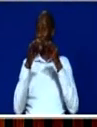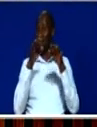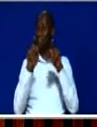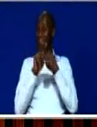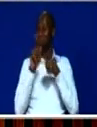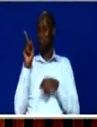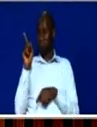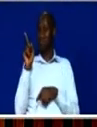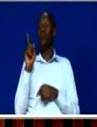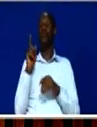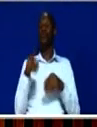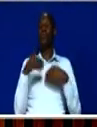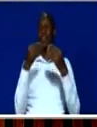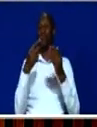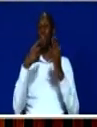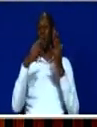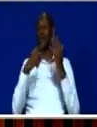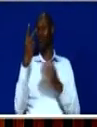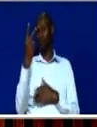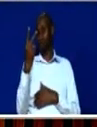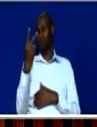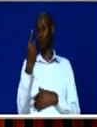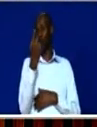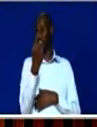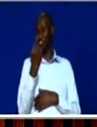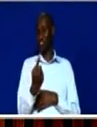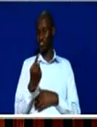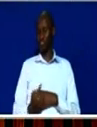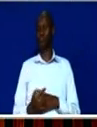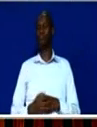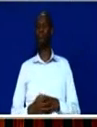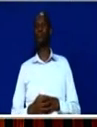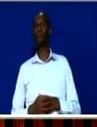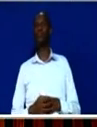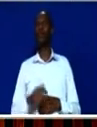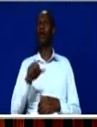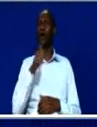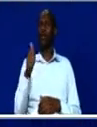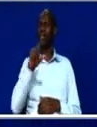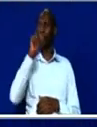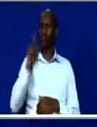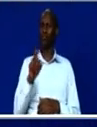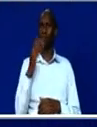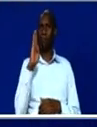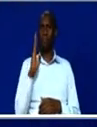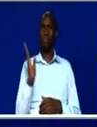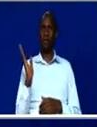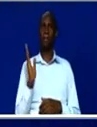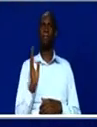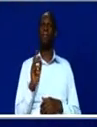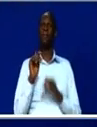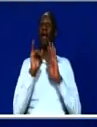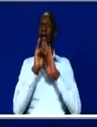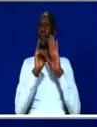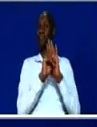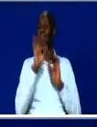then we give you 2 marks for each one of them. The other question is here, B. Identify